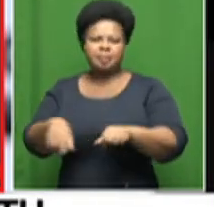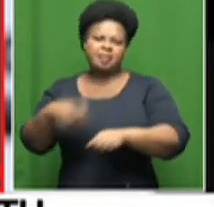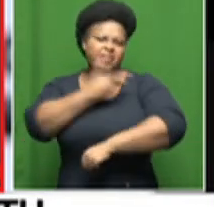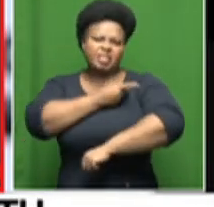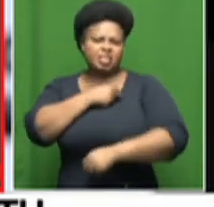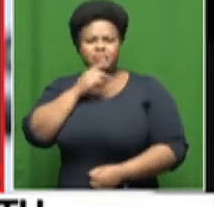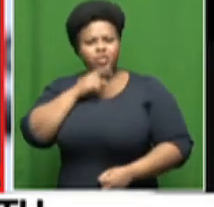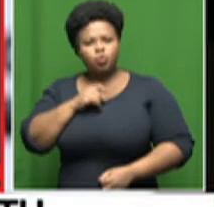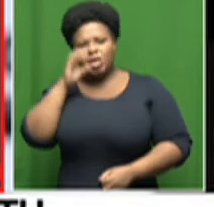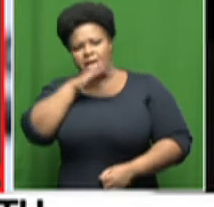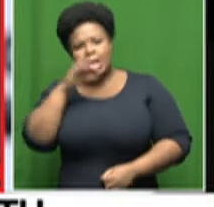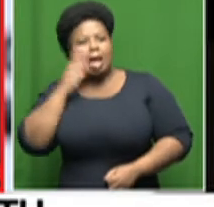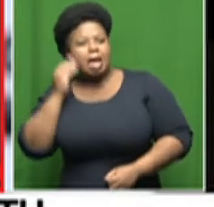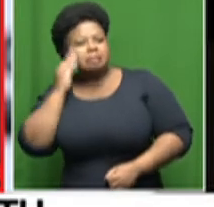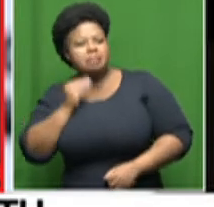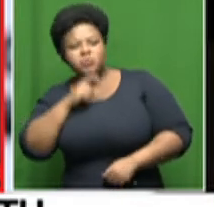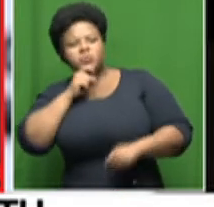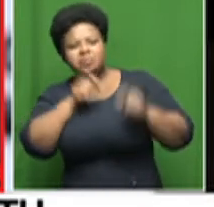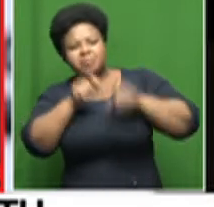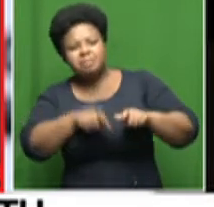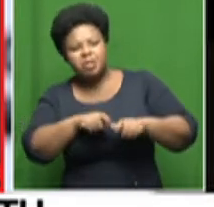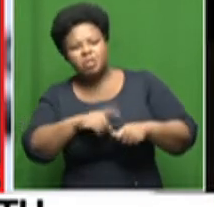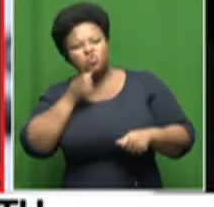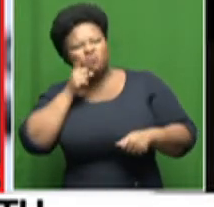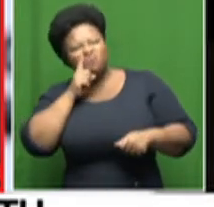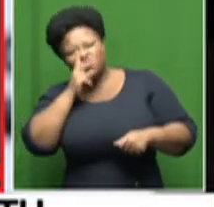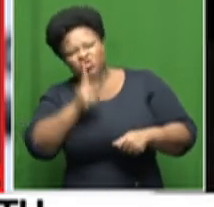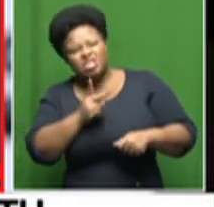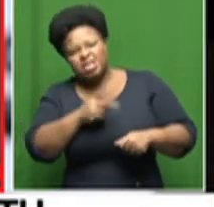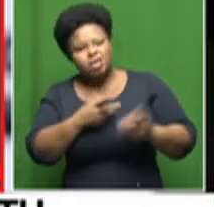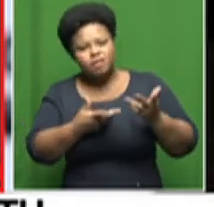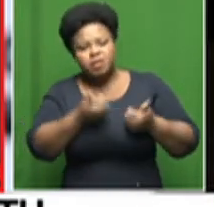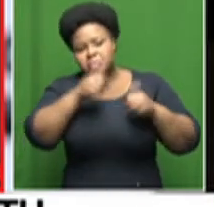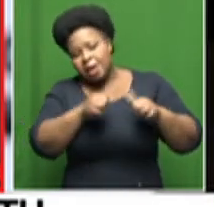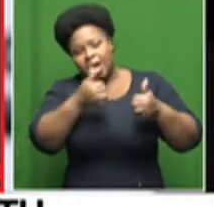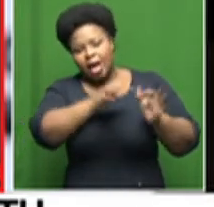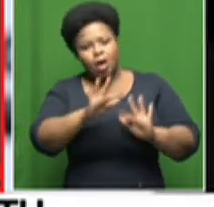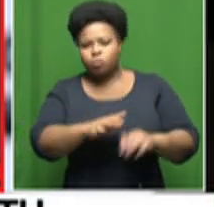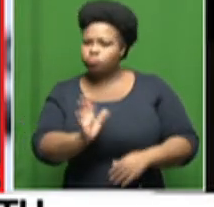who's a guinea pig. It's actually an additional way, and that